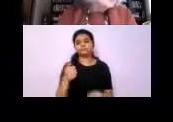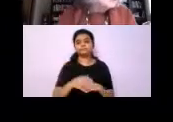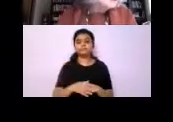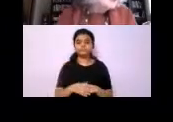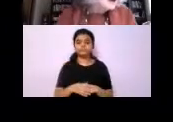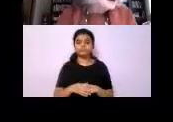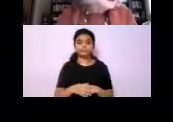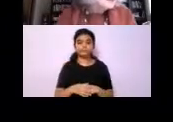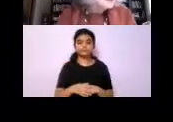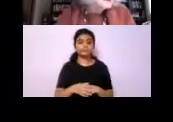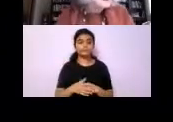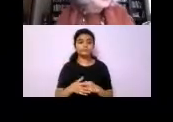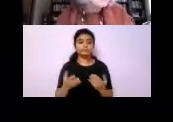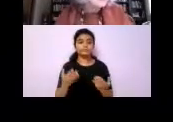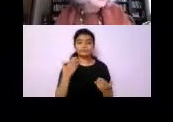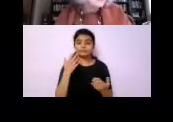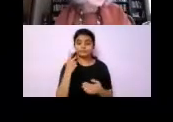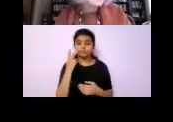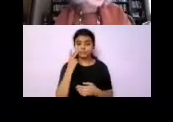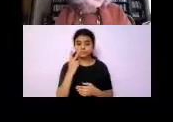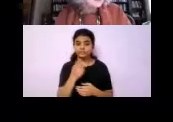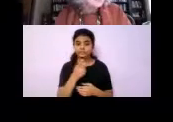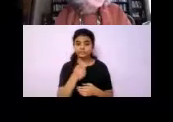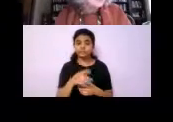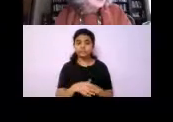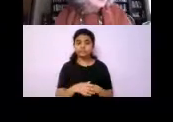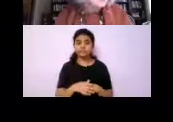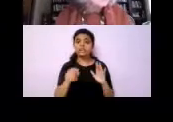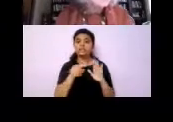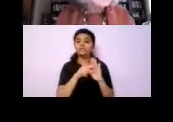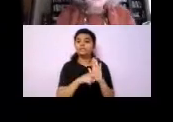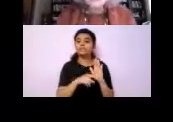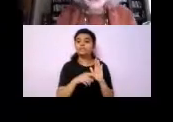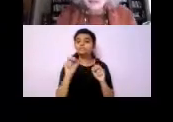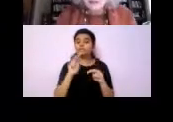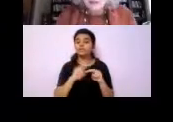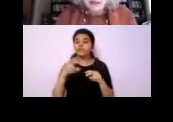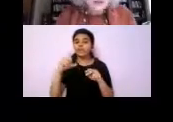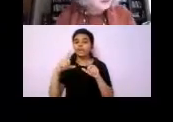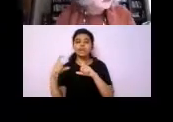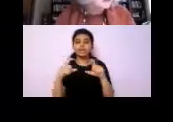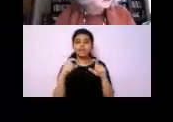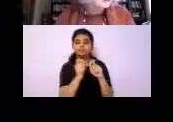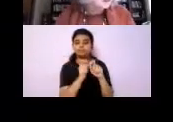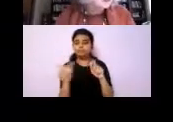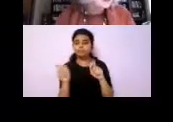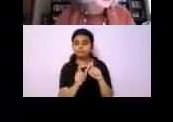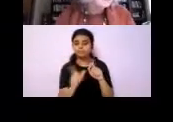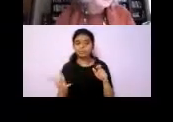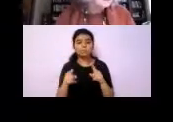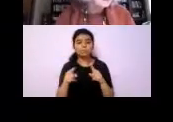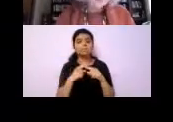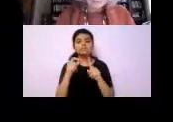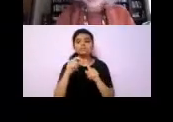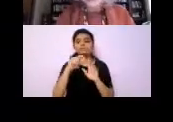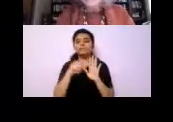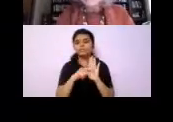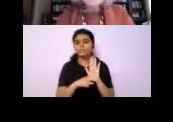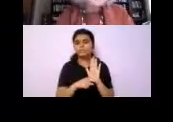We can provide the rudiments of an ethics of care with some definitions and principles.